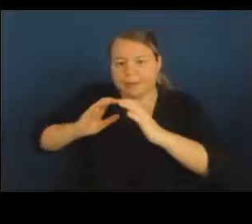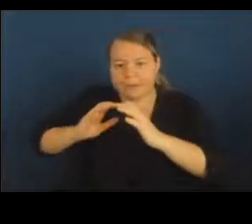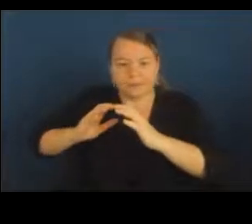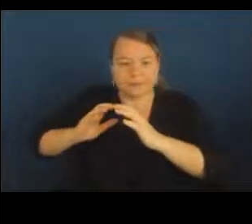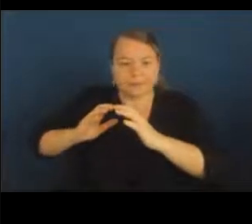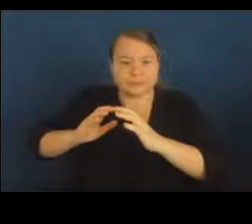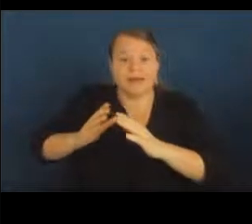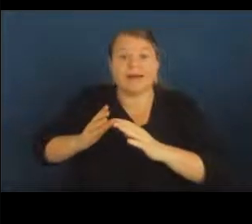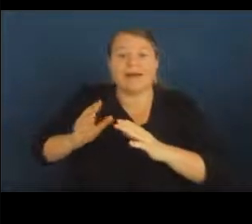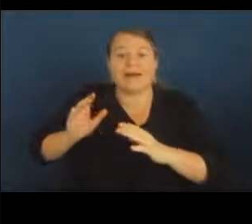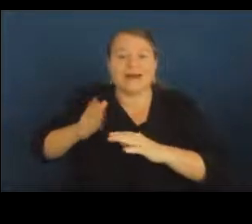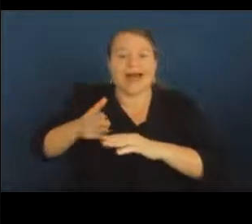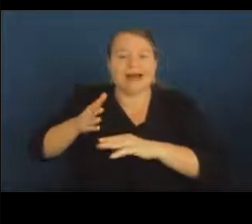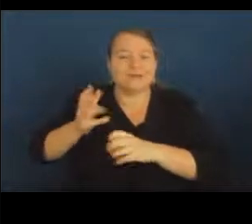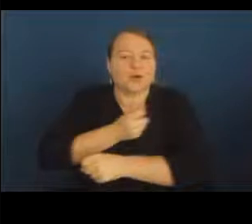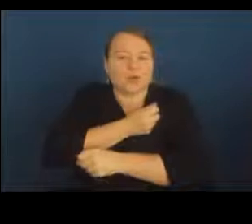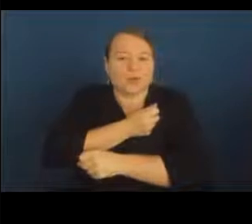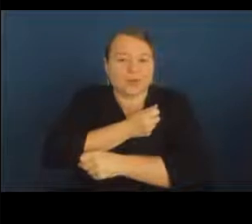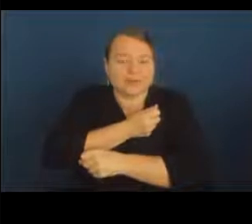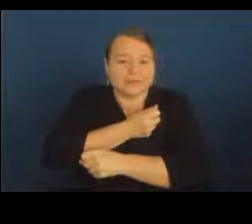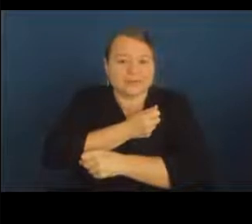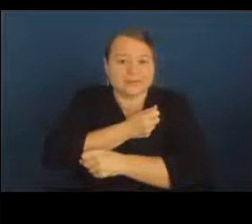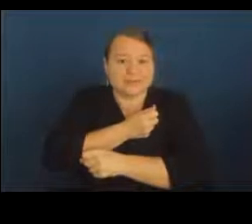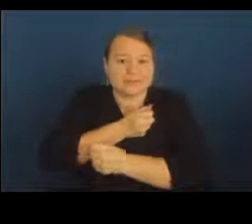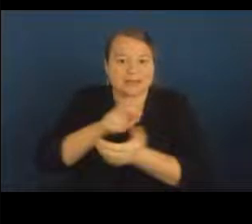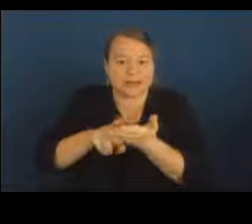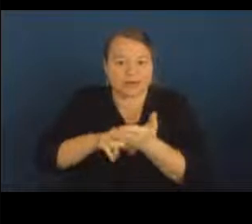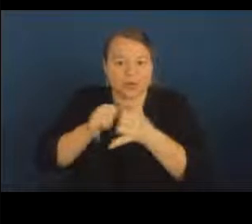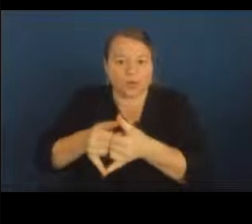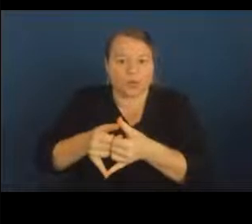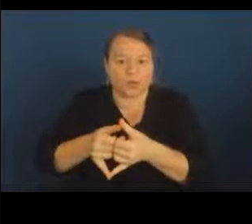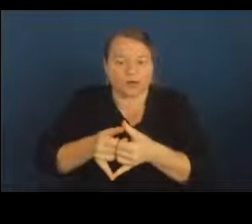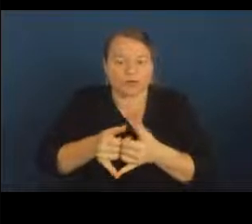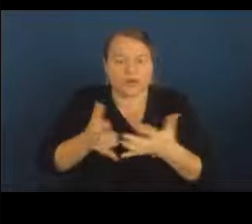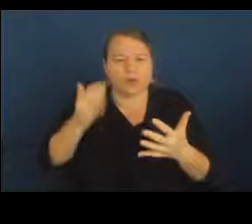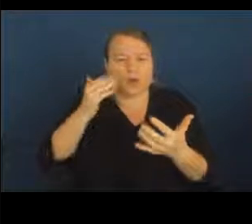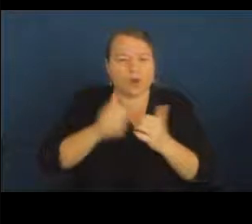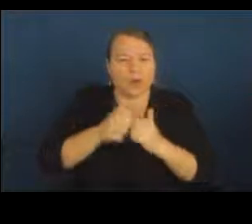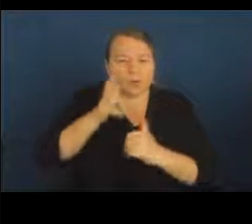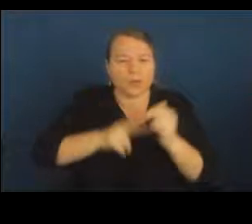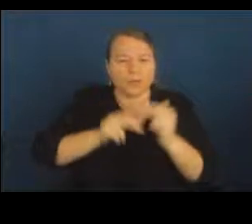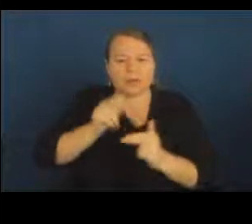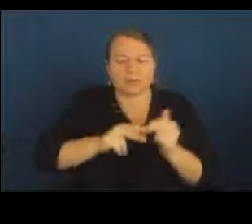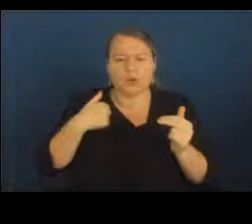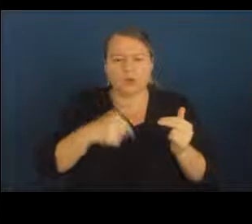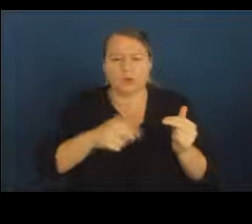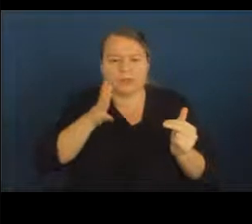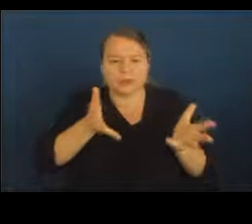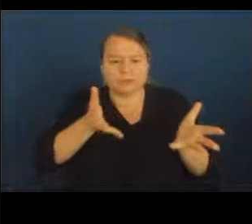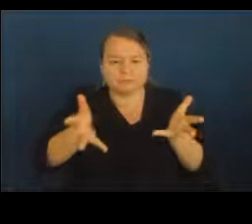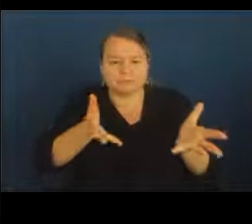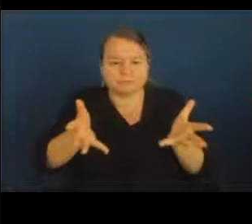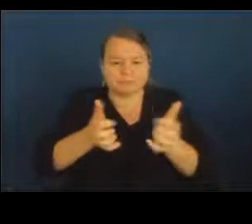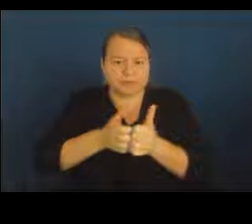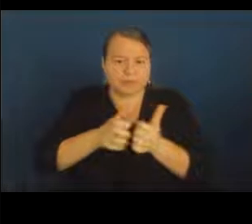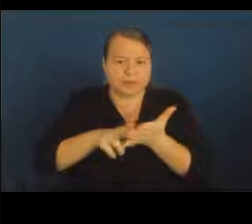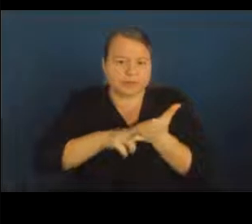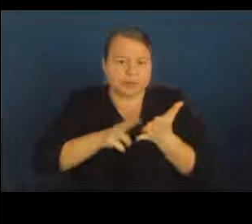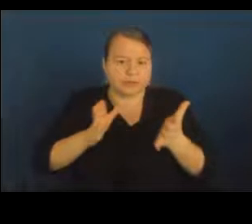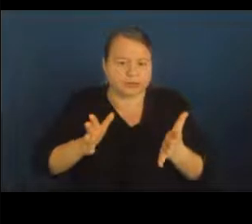wins the award of the contract, we will interact with the